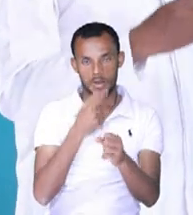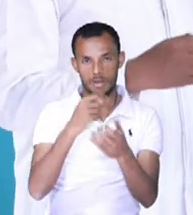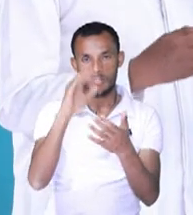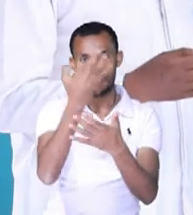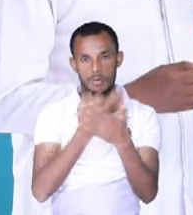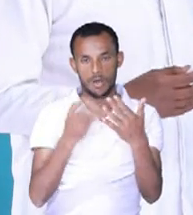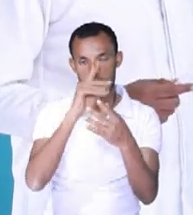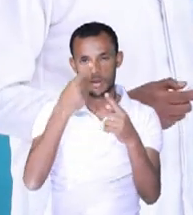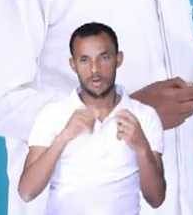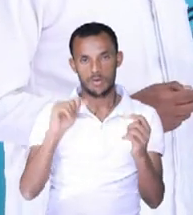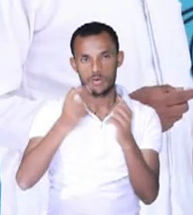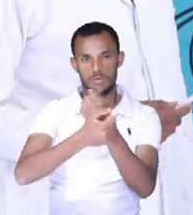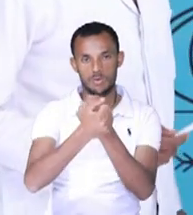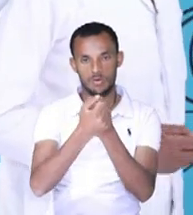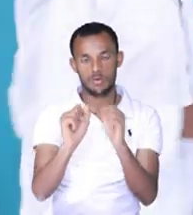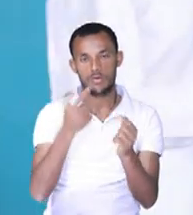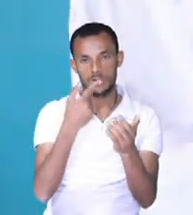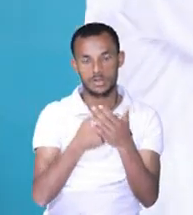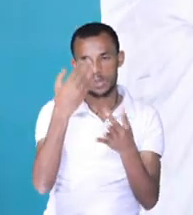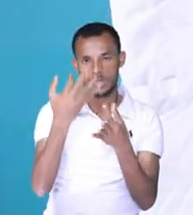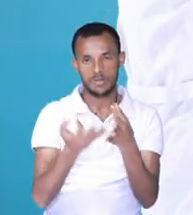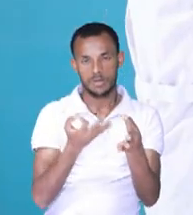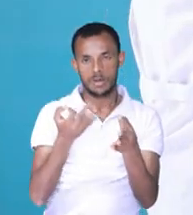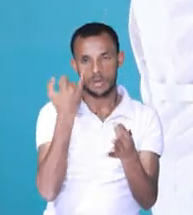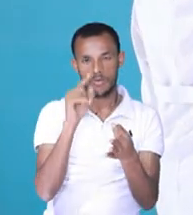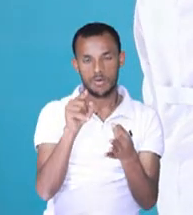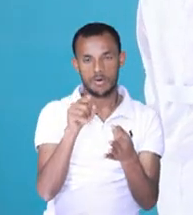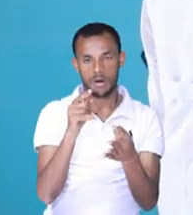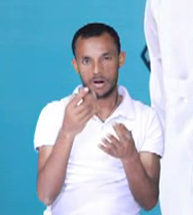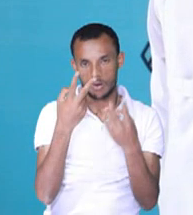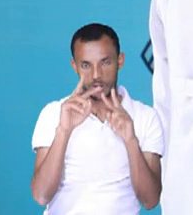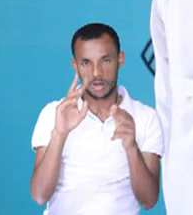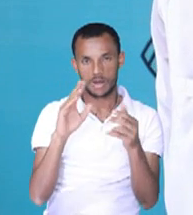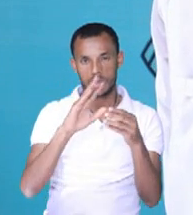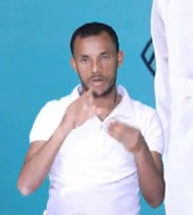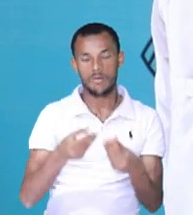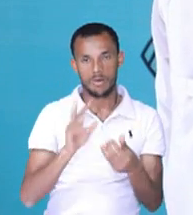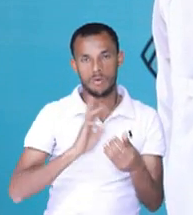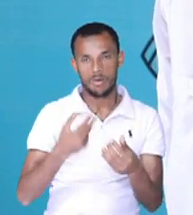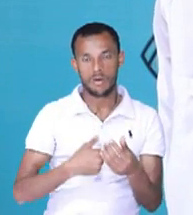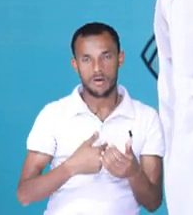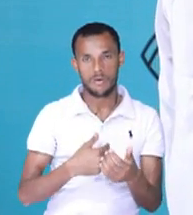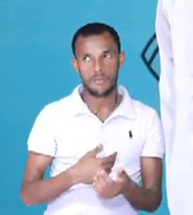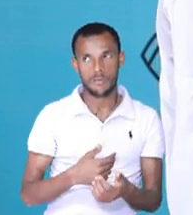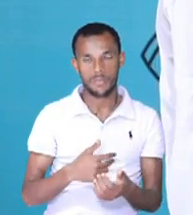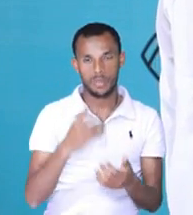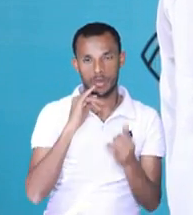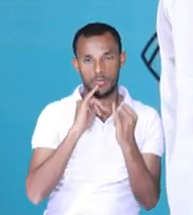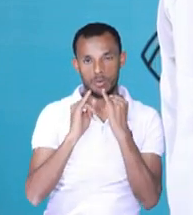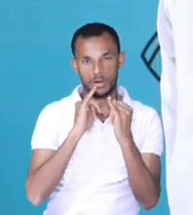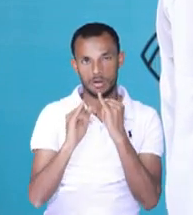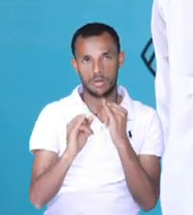formula and try to solve for that given expression. If you are looking here, given, wow, we are given that an